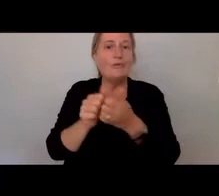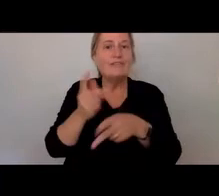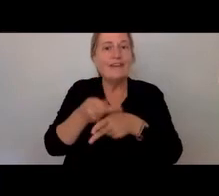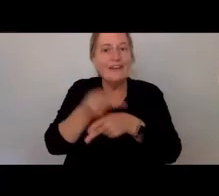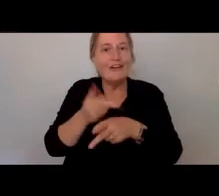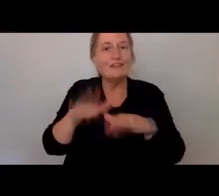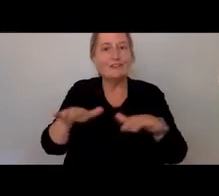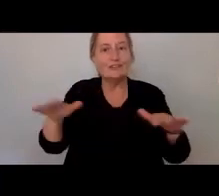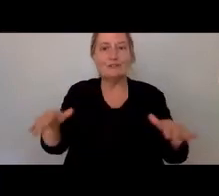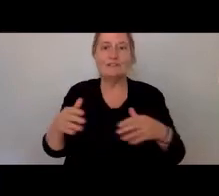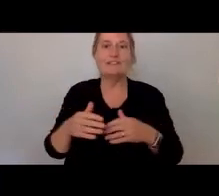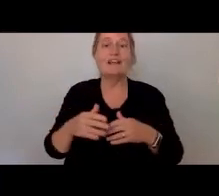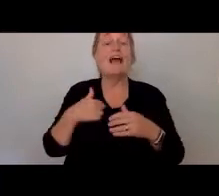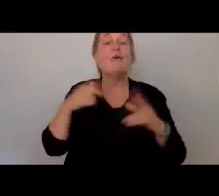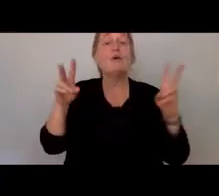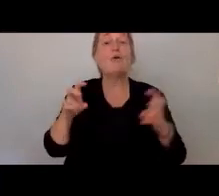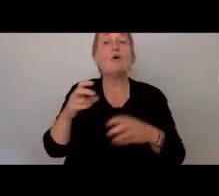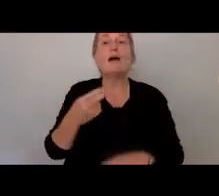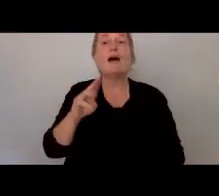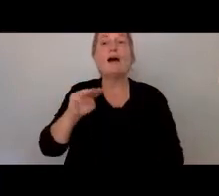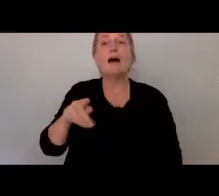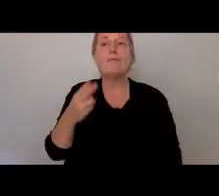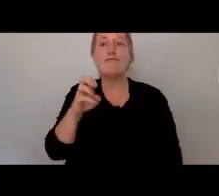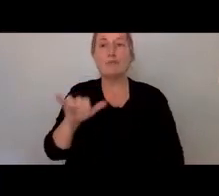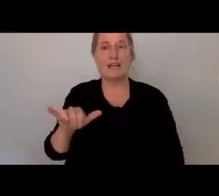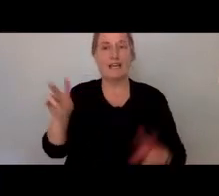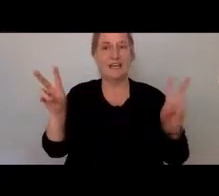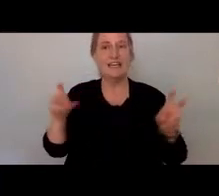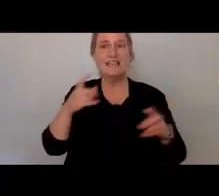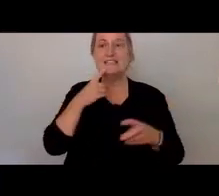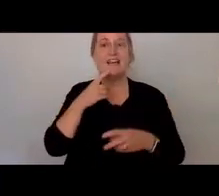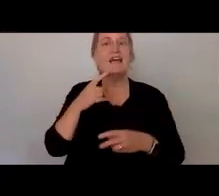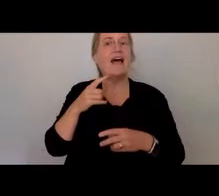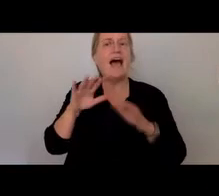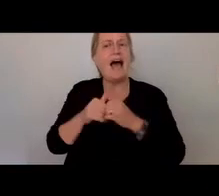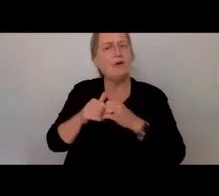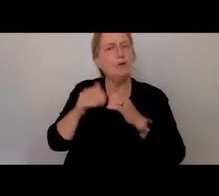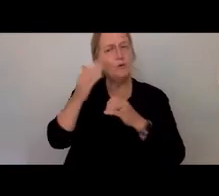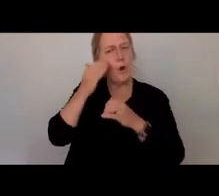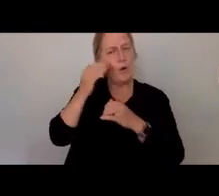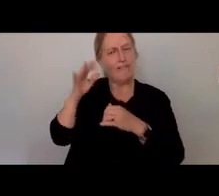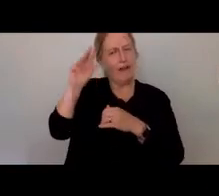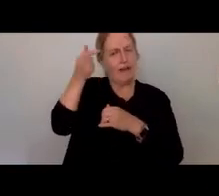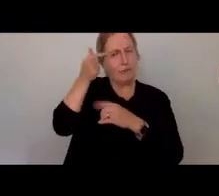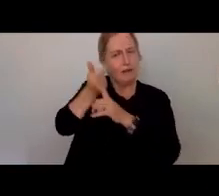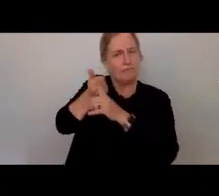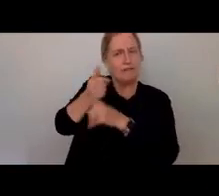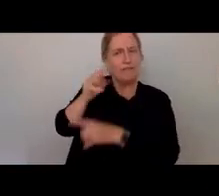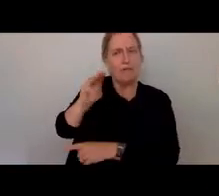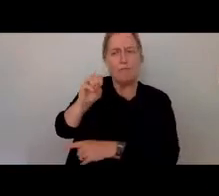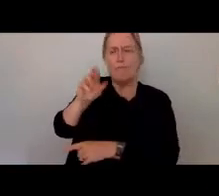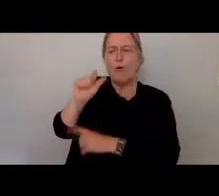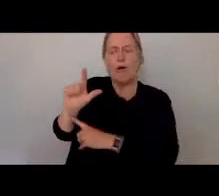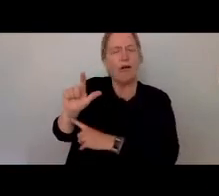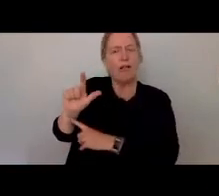moral test of a government isn't just how it treats the young, the healthy, and the able-bodied. It's how it treats the sick, the elderly, and